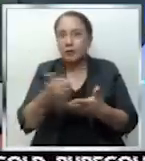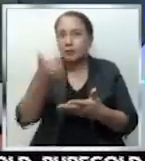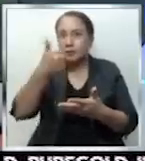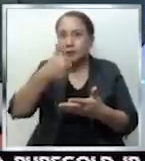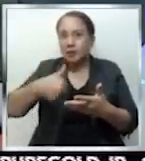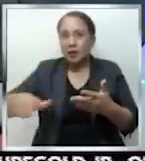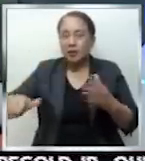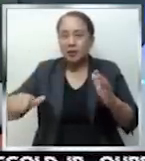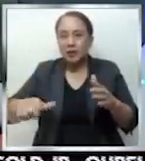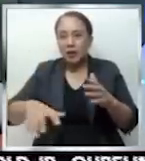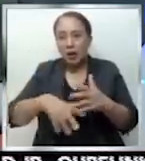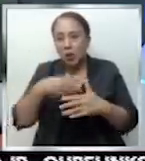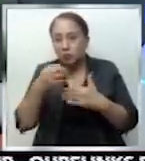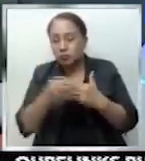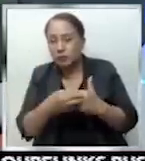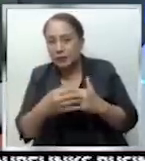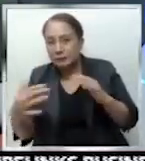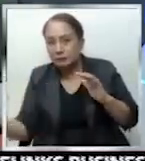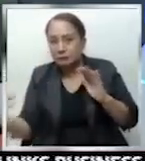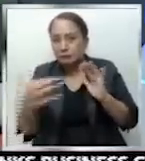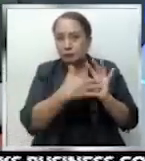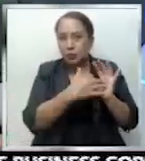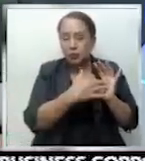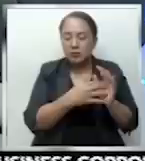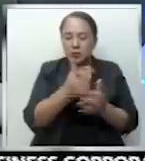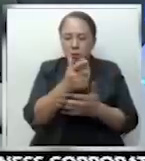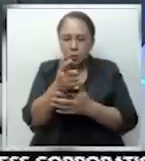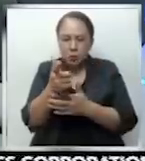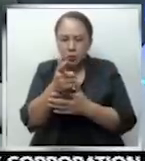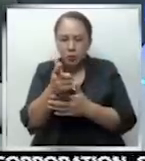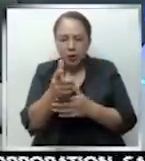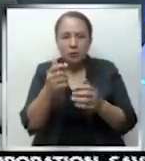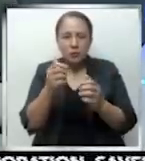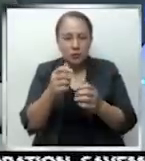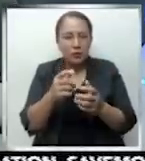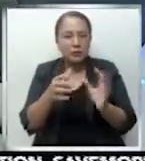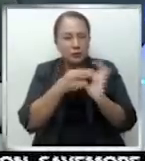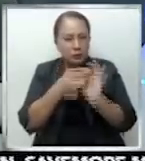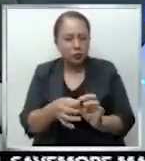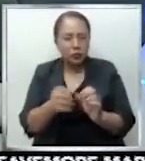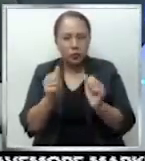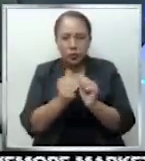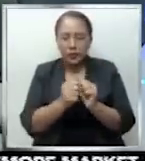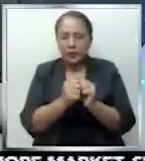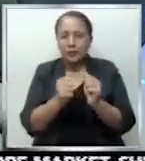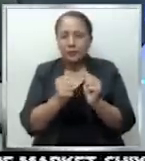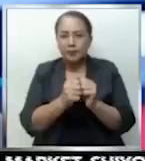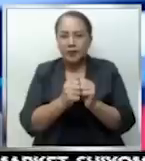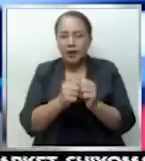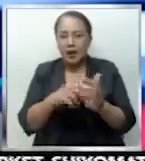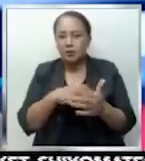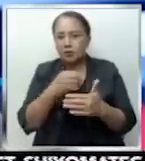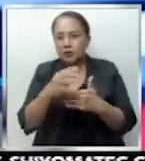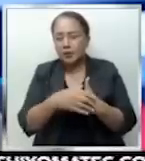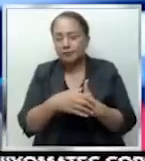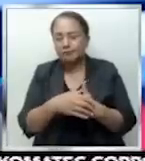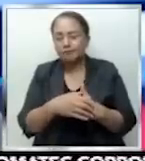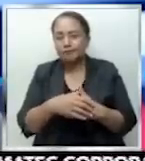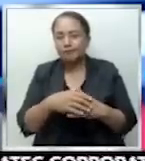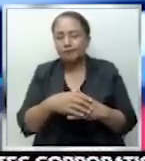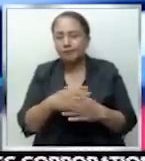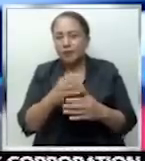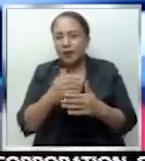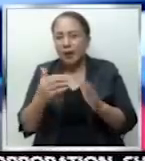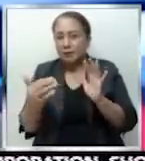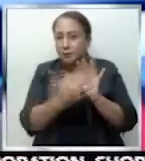attack. Would you say that this laser pointing incident qualifies as an external armed attack? I will go by what